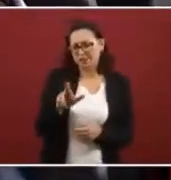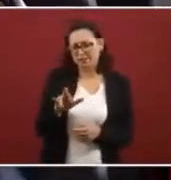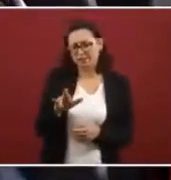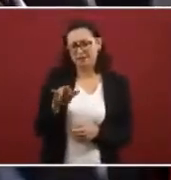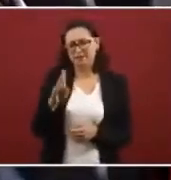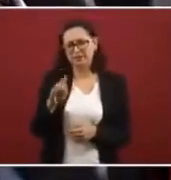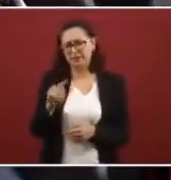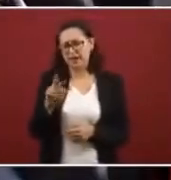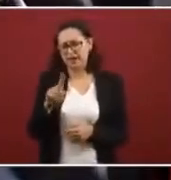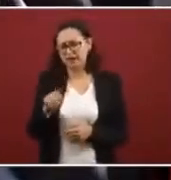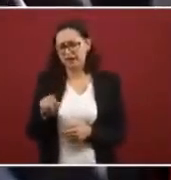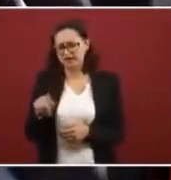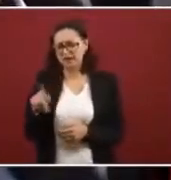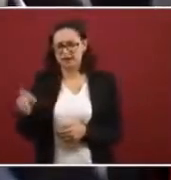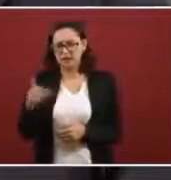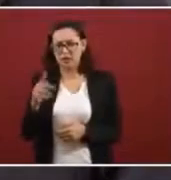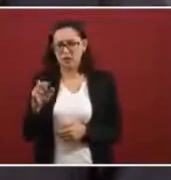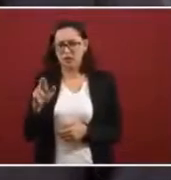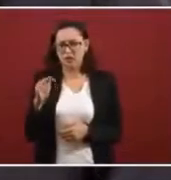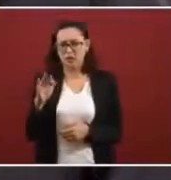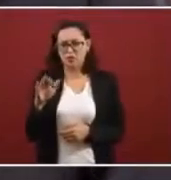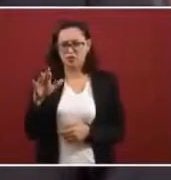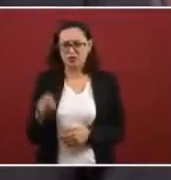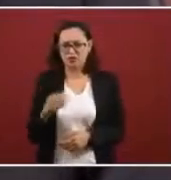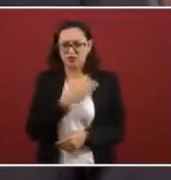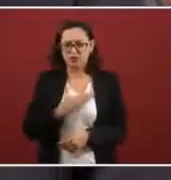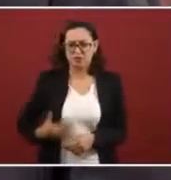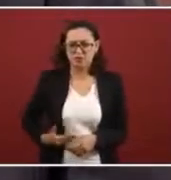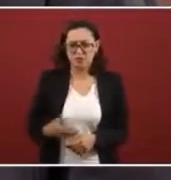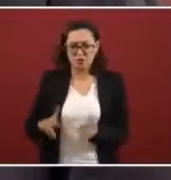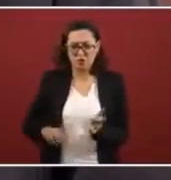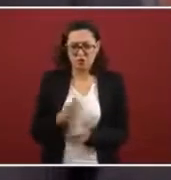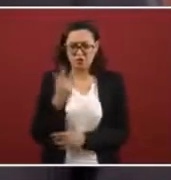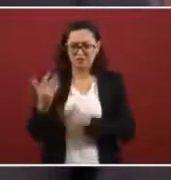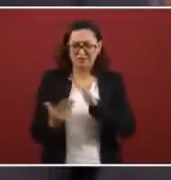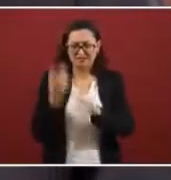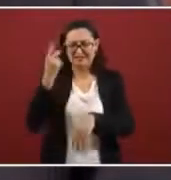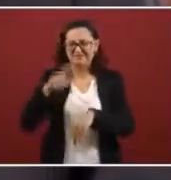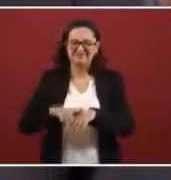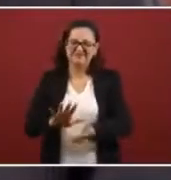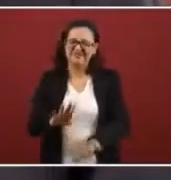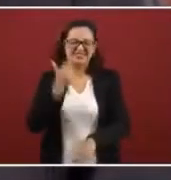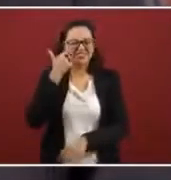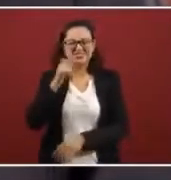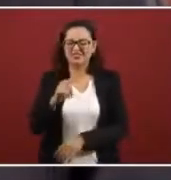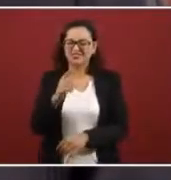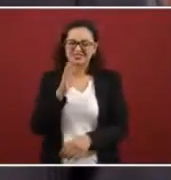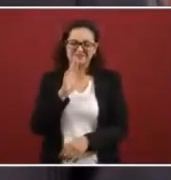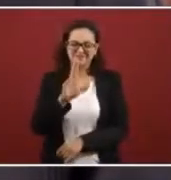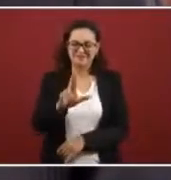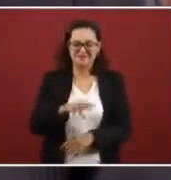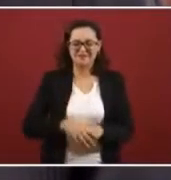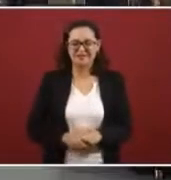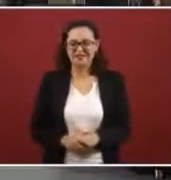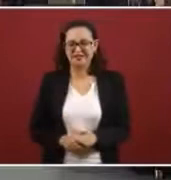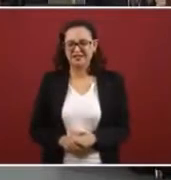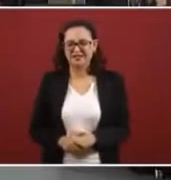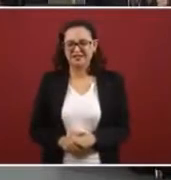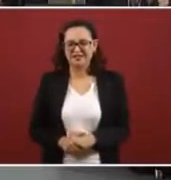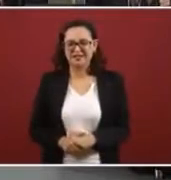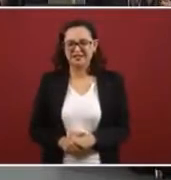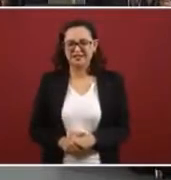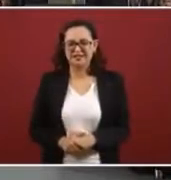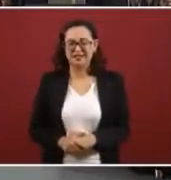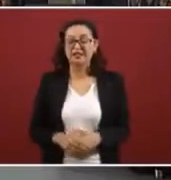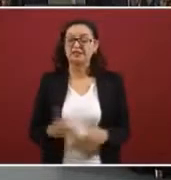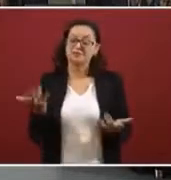Ledo vuelvan a presidir. Esa es la que no te quería contestar. That's the one I don't want to answer. Okay, muchas gracias, presidente. Bueno, nos vemos